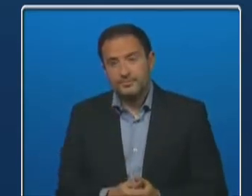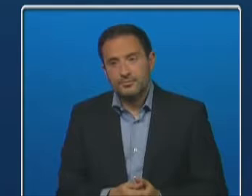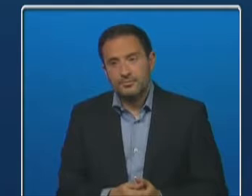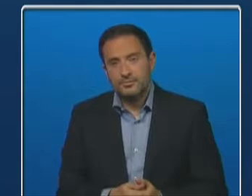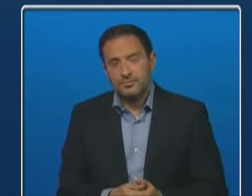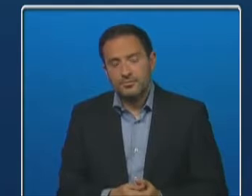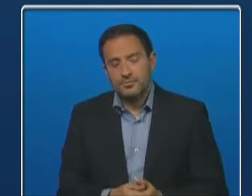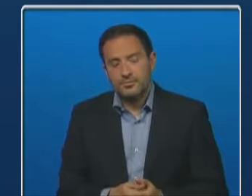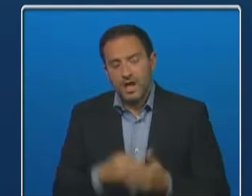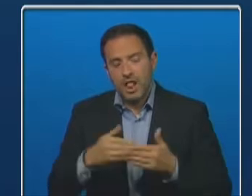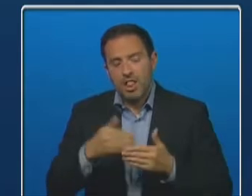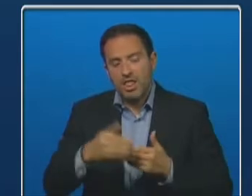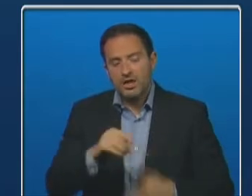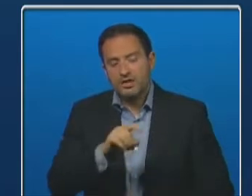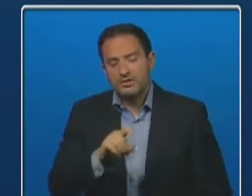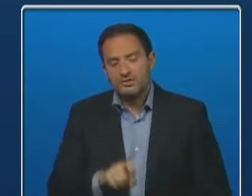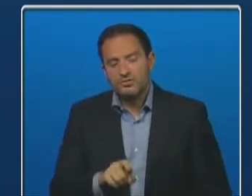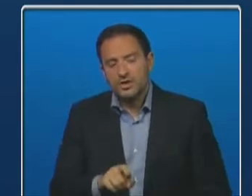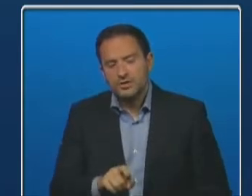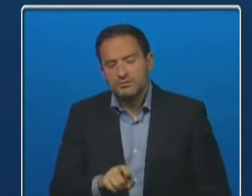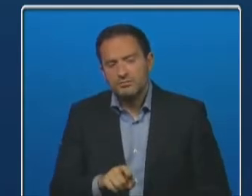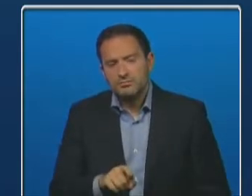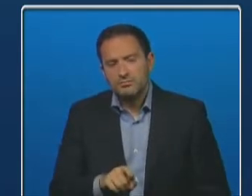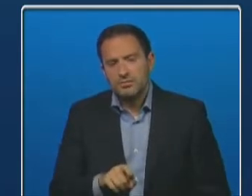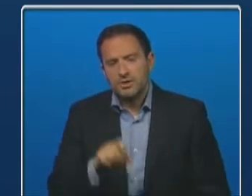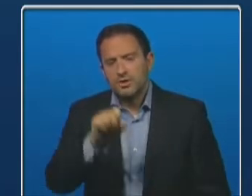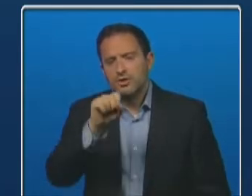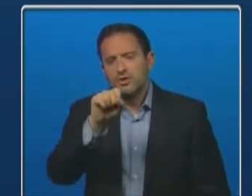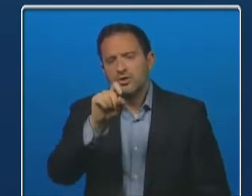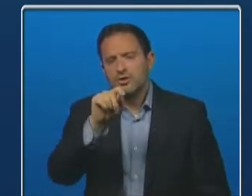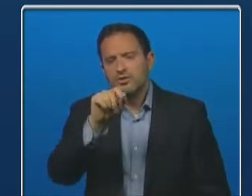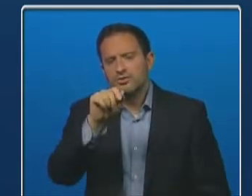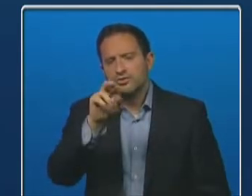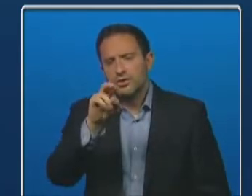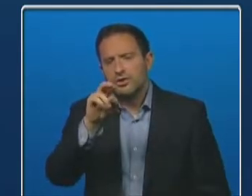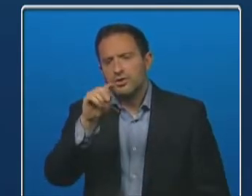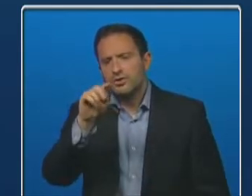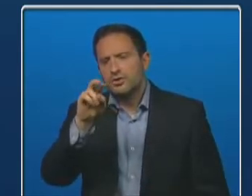Our next question comes from Brianna Bierschbach with Star Tribune. Your line is open.